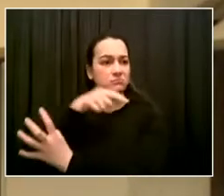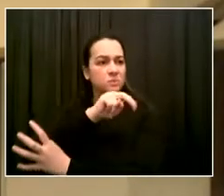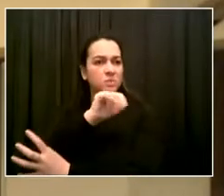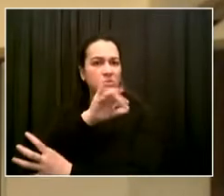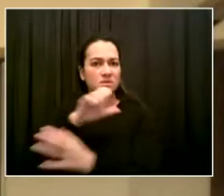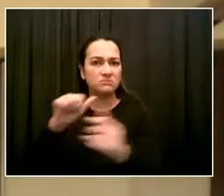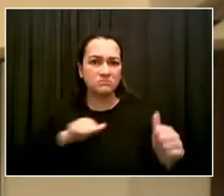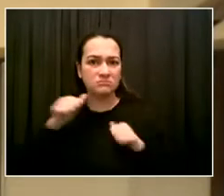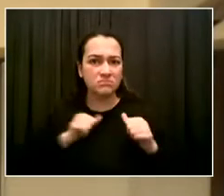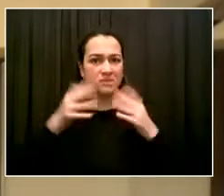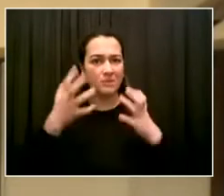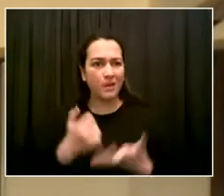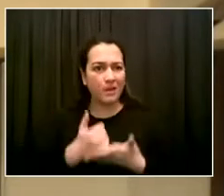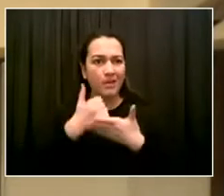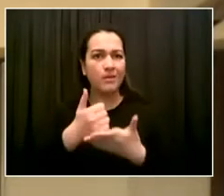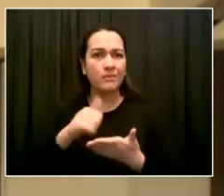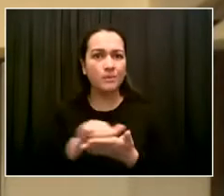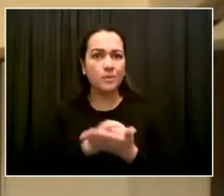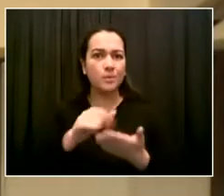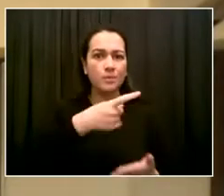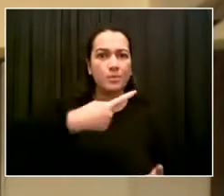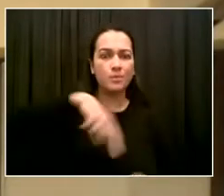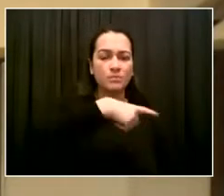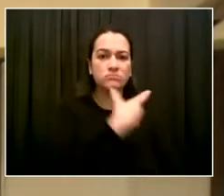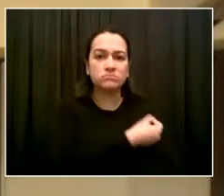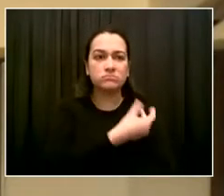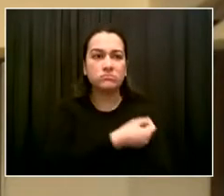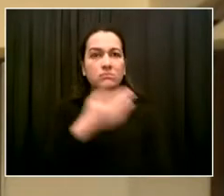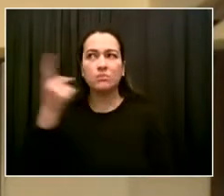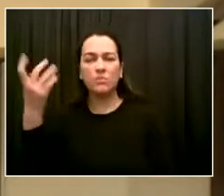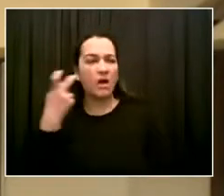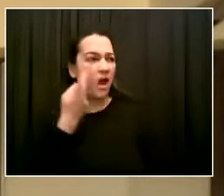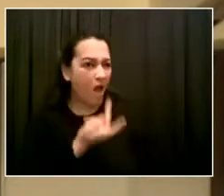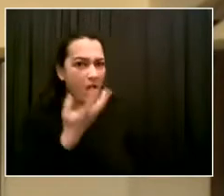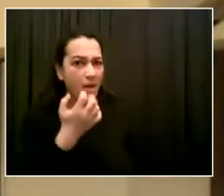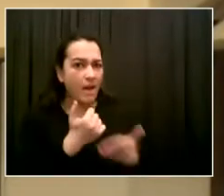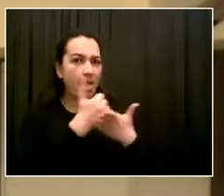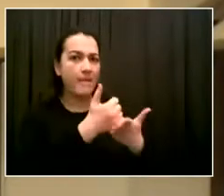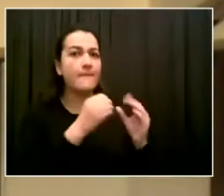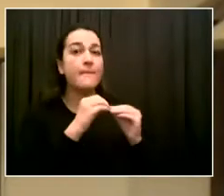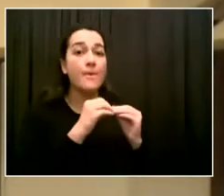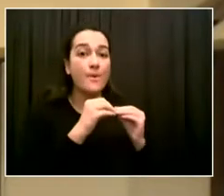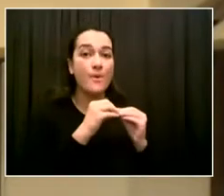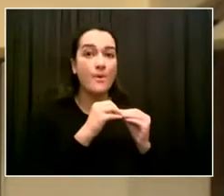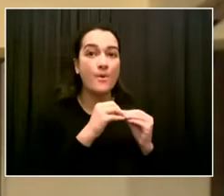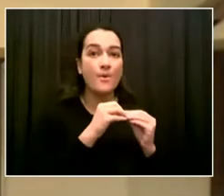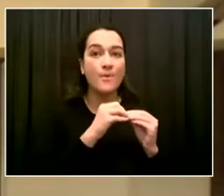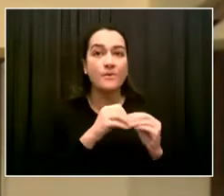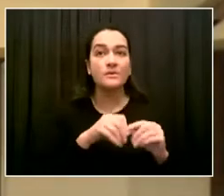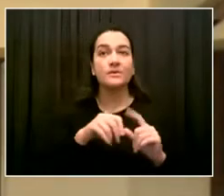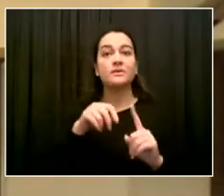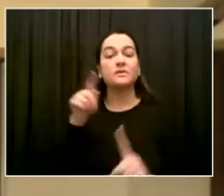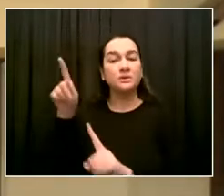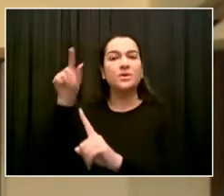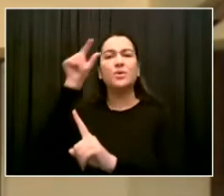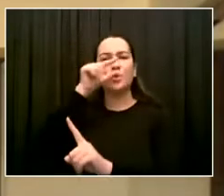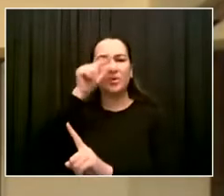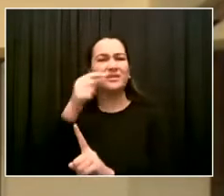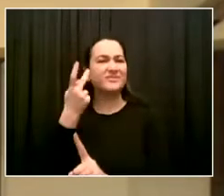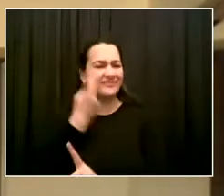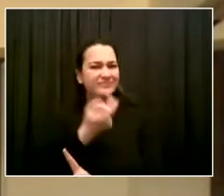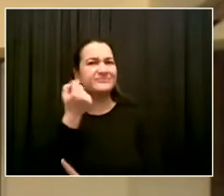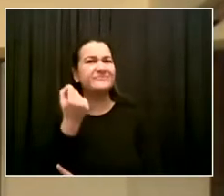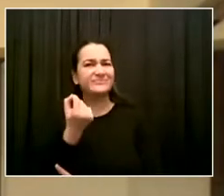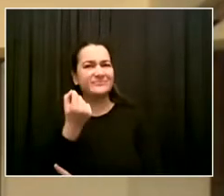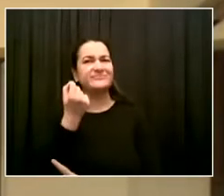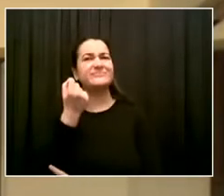And so in addition to masking and other safety measures, vaccines are essential in this phase of the pandemic. There's no doubt that vaccinating